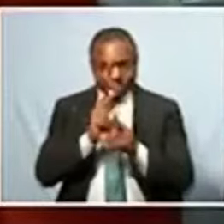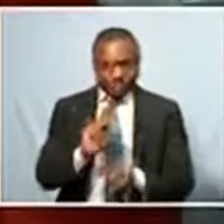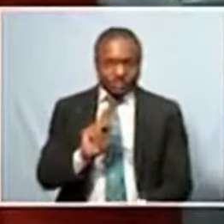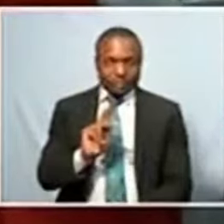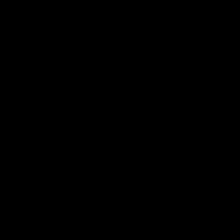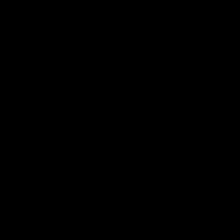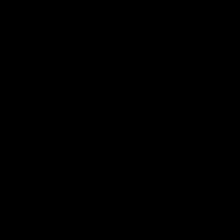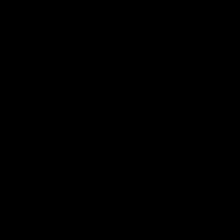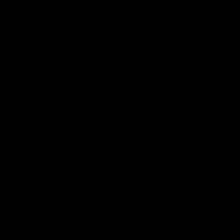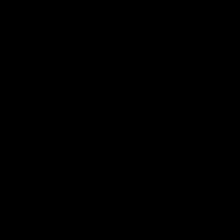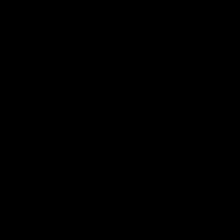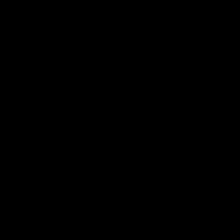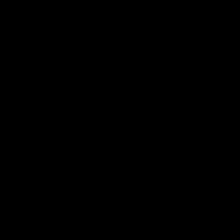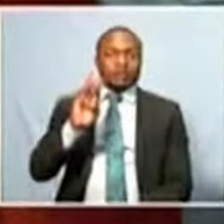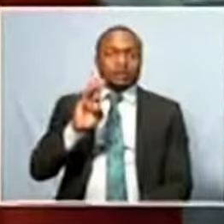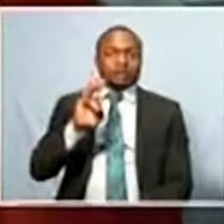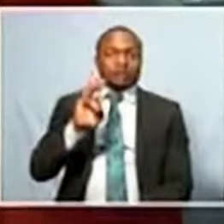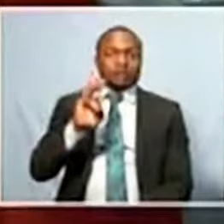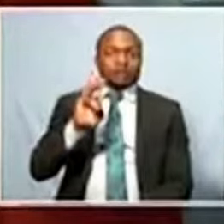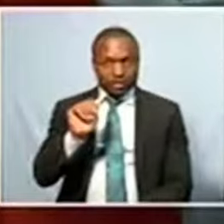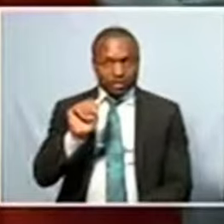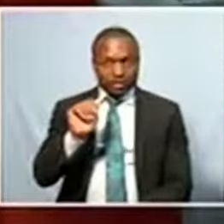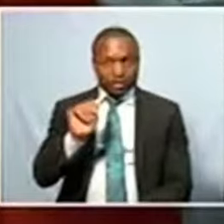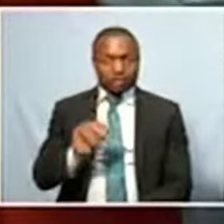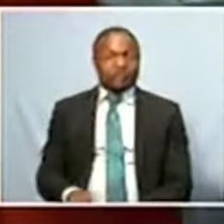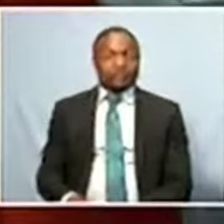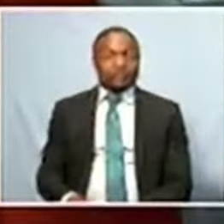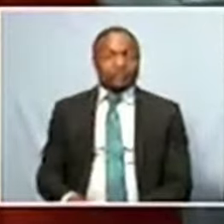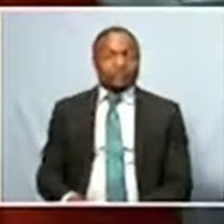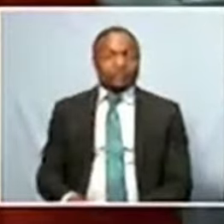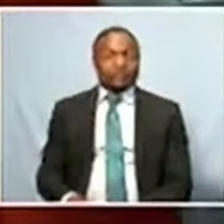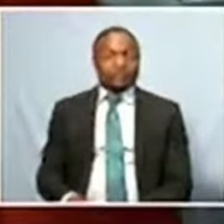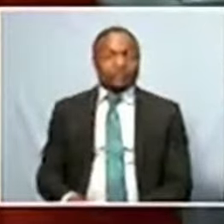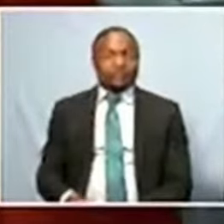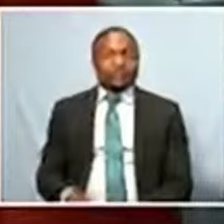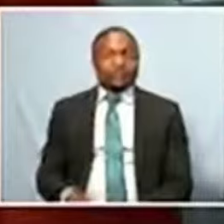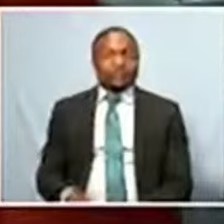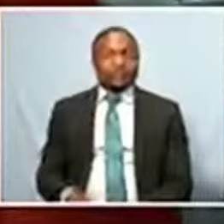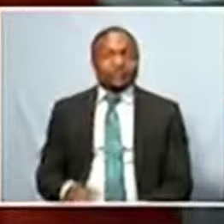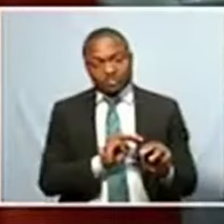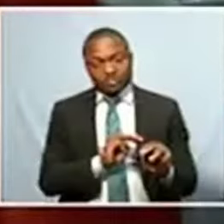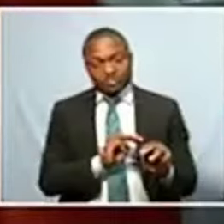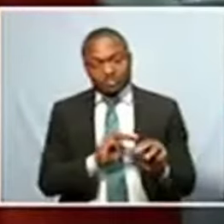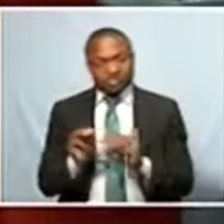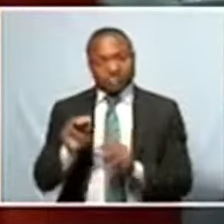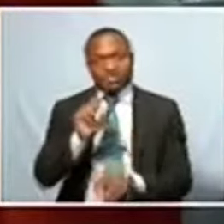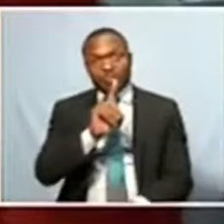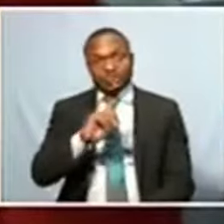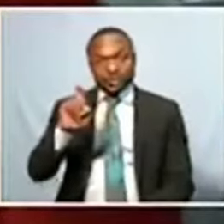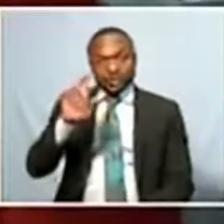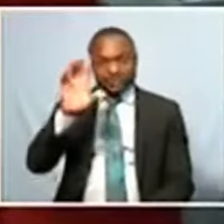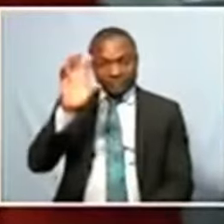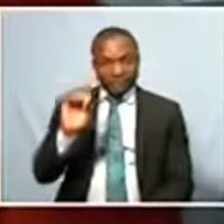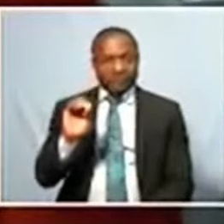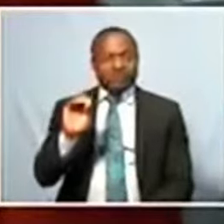MP, asking the move 150 million